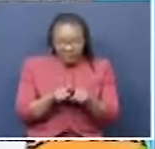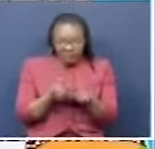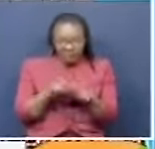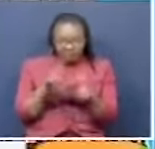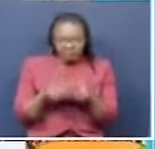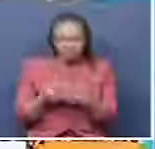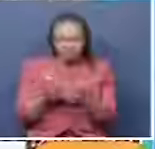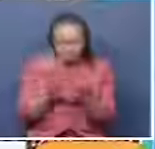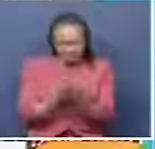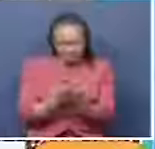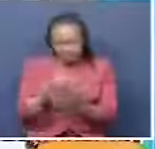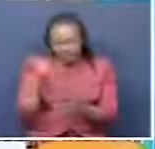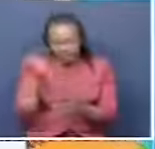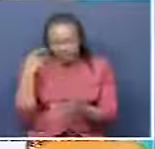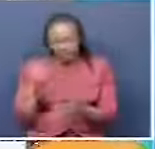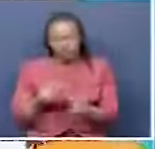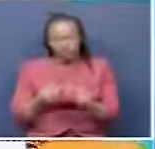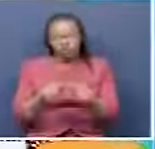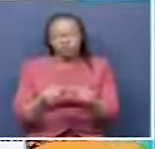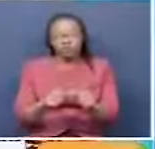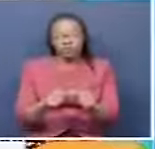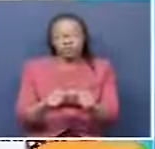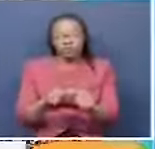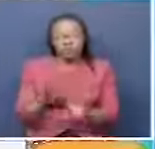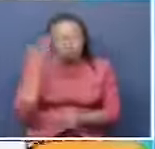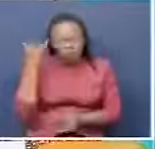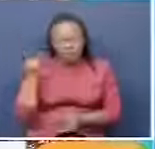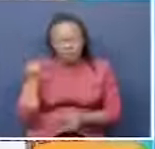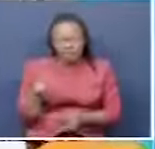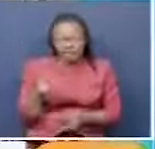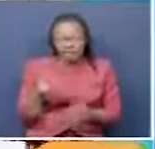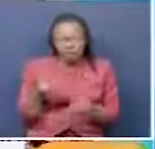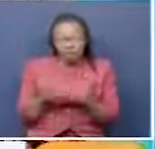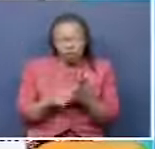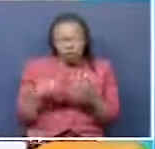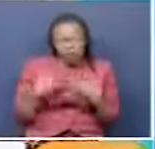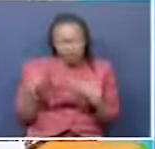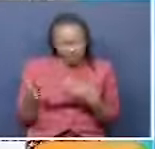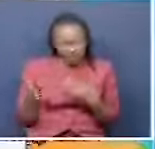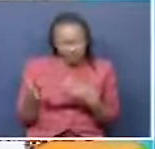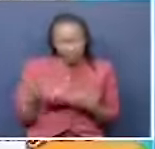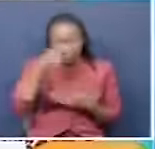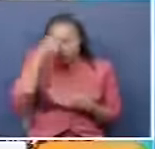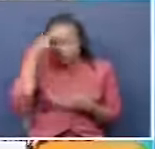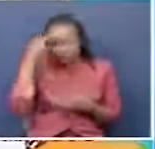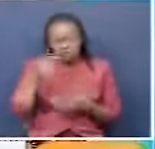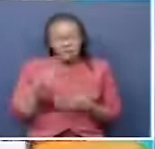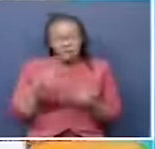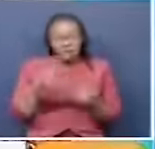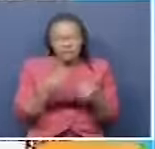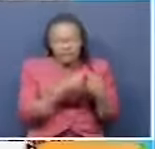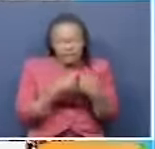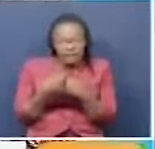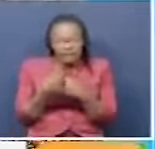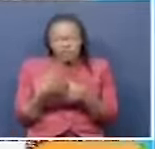in the fold. And now that's where the challenge becomes. In fact, why the reason why this struggle is going on is because of the difficulty of keeping